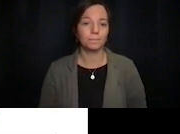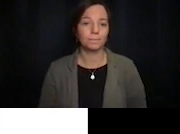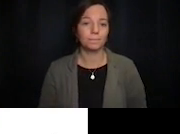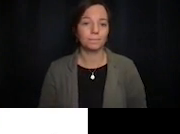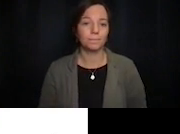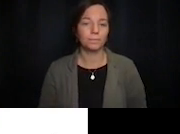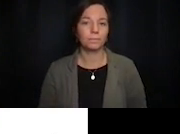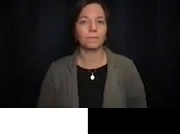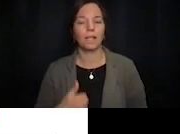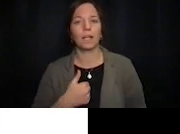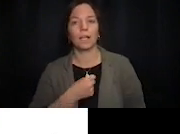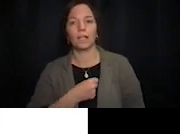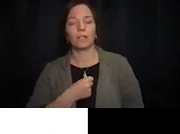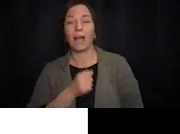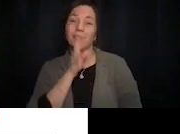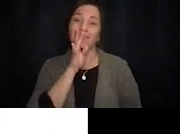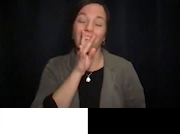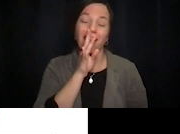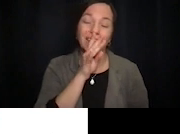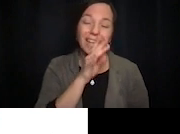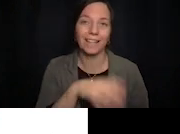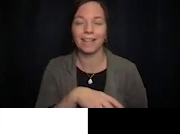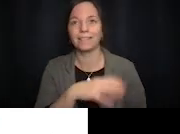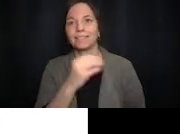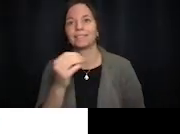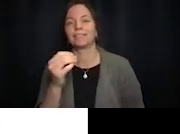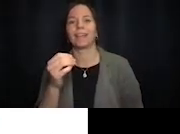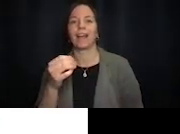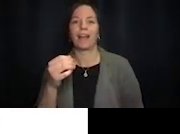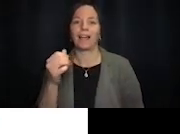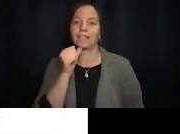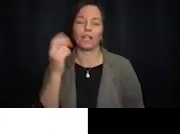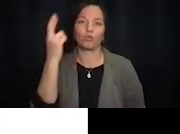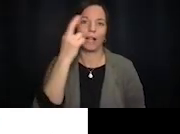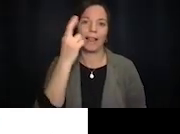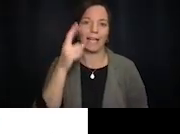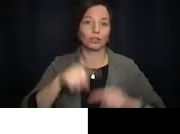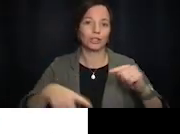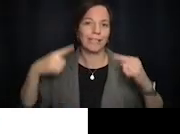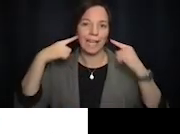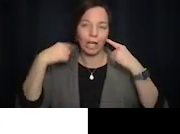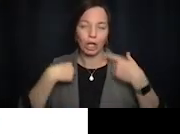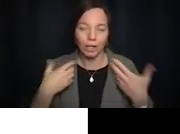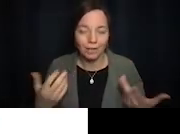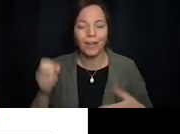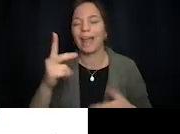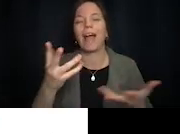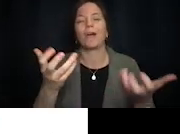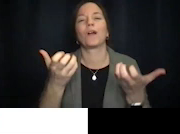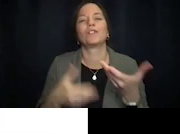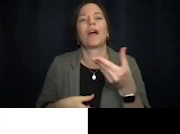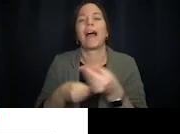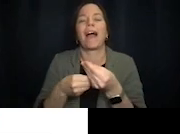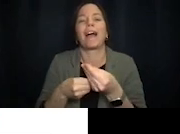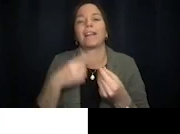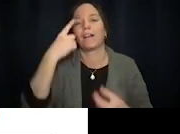Please. I was talking, I wasn't unmuted, and that's what Jarek told us to make sure we did, was unmute ourselves, and I didn't. I just wanted to add, Cheryl, that for